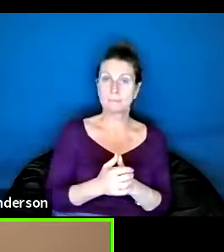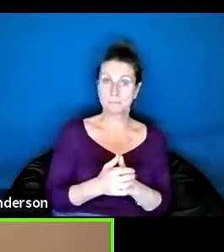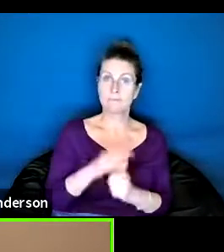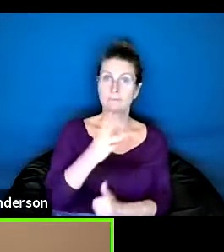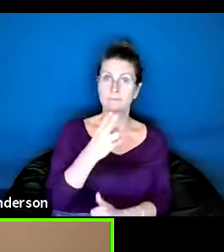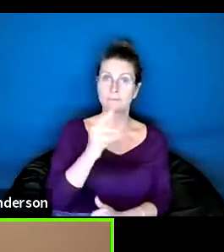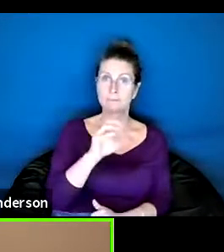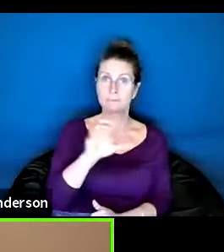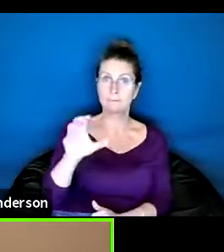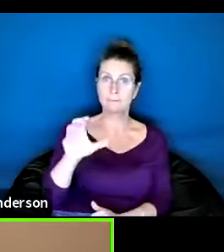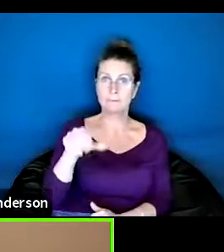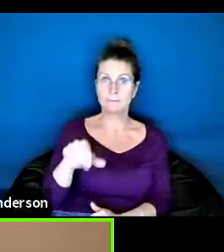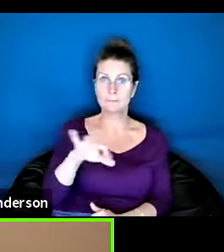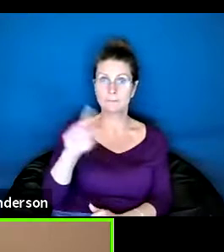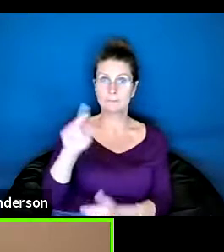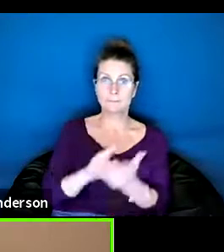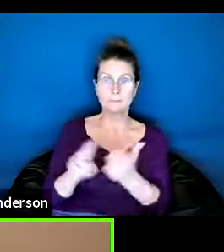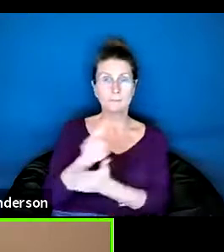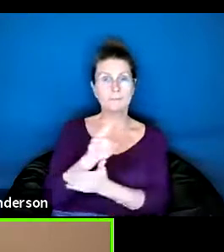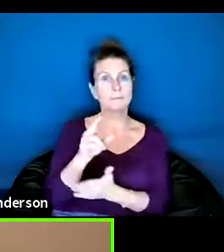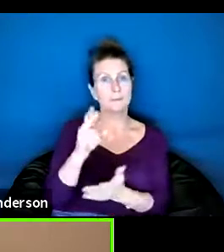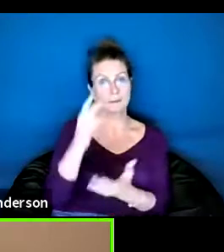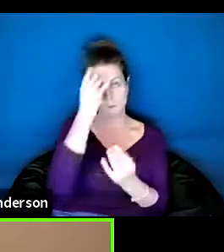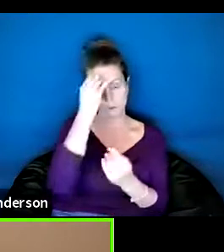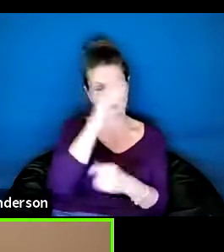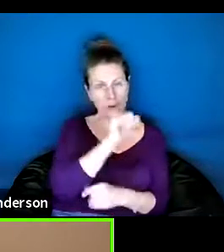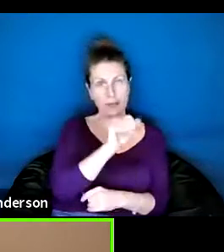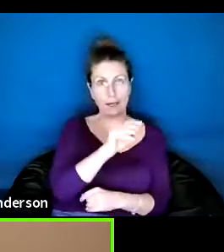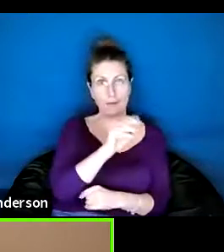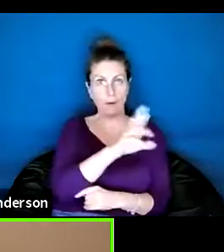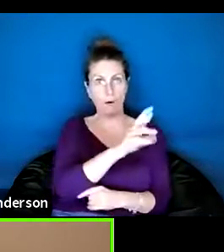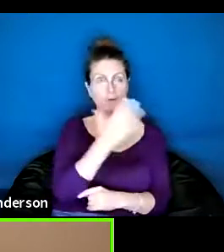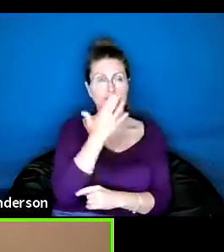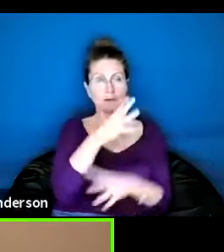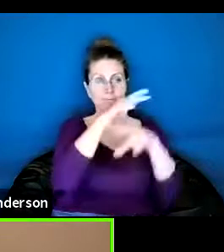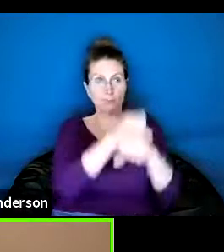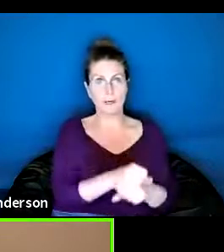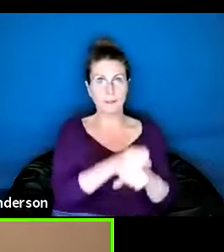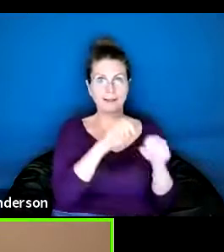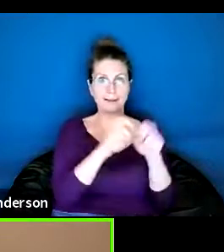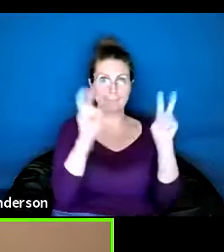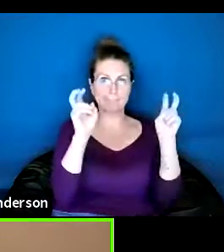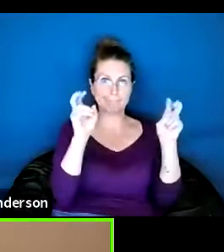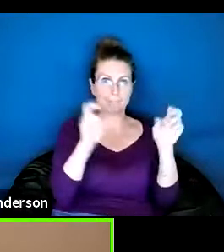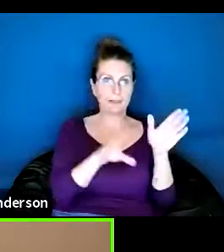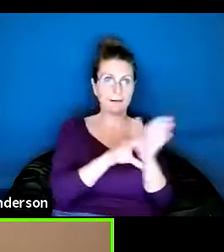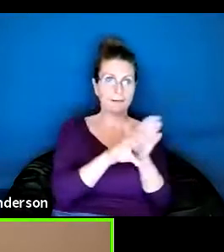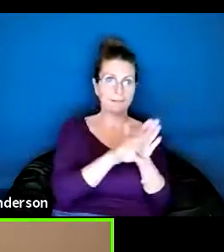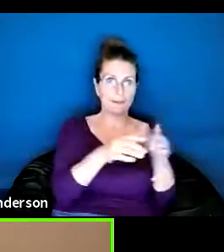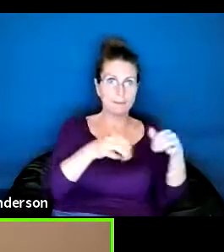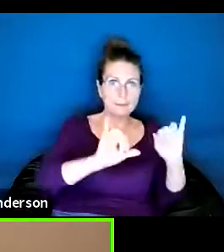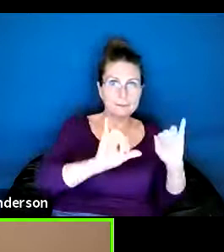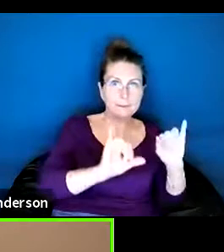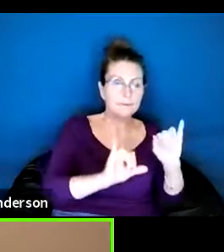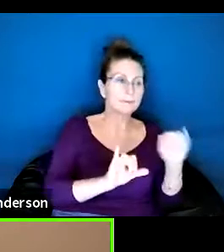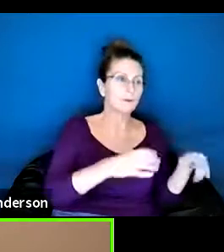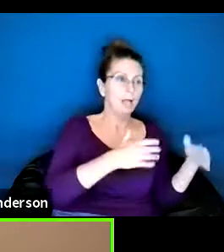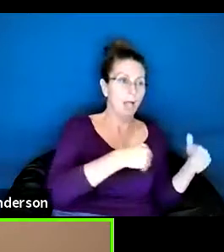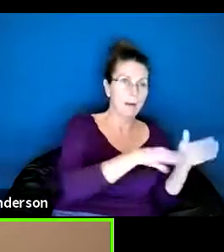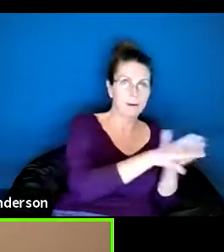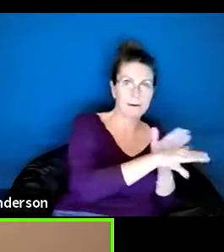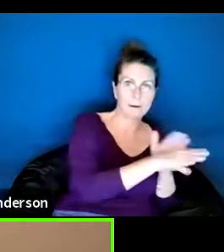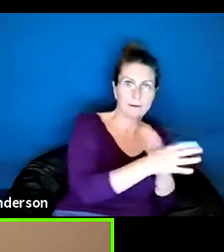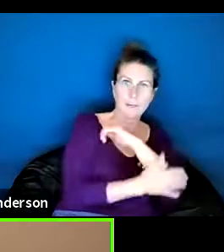is, what are the good practices in AMR in so-called developing countries that actually would help us?